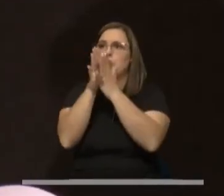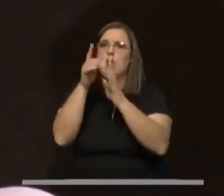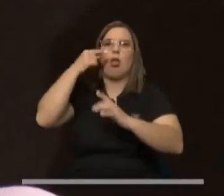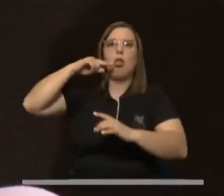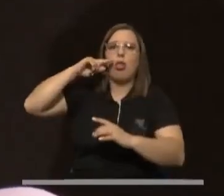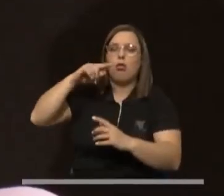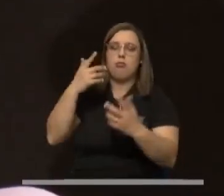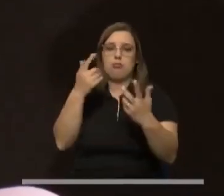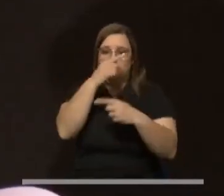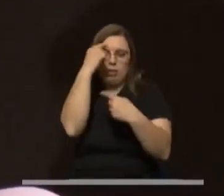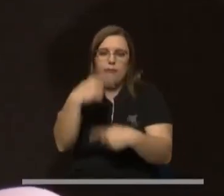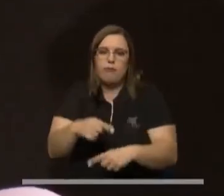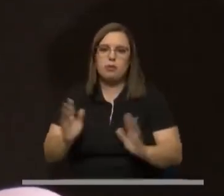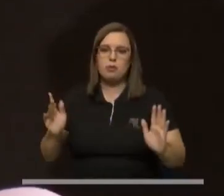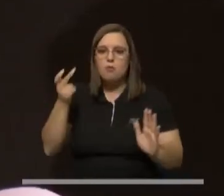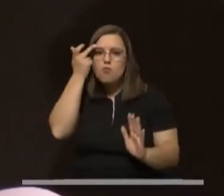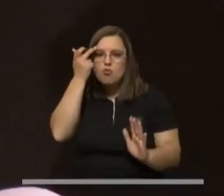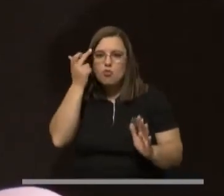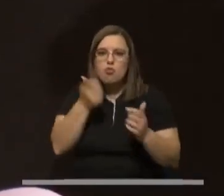impossible to